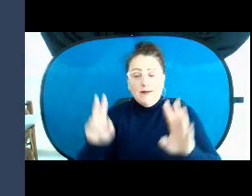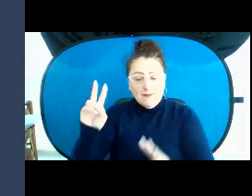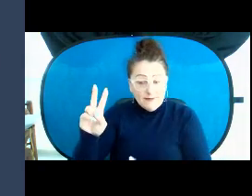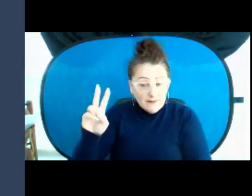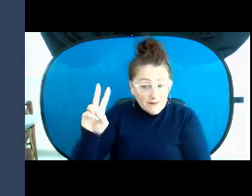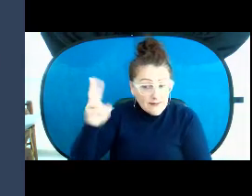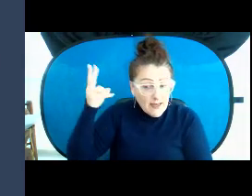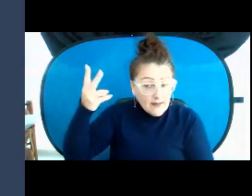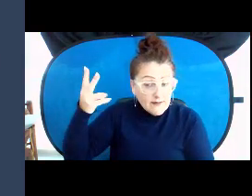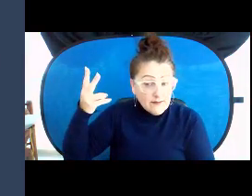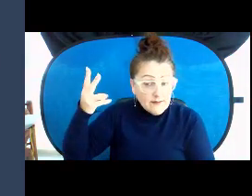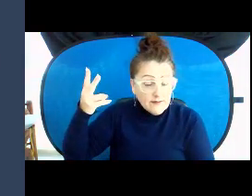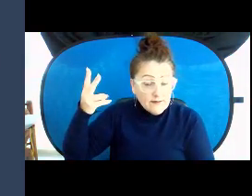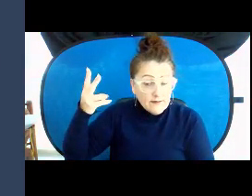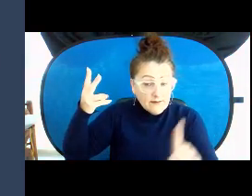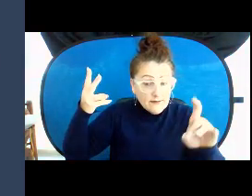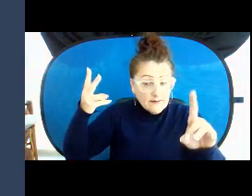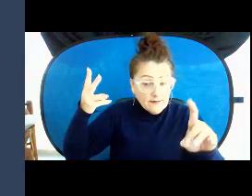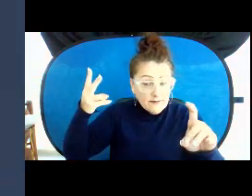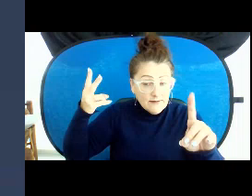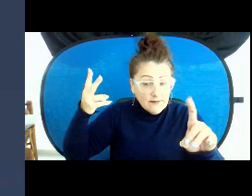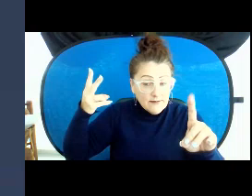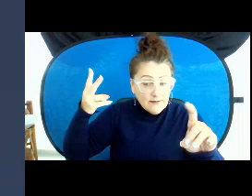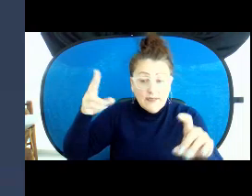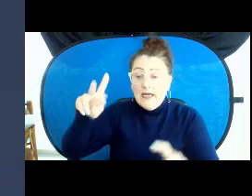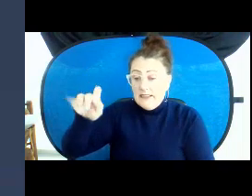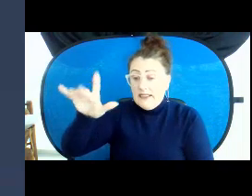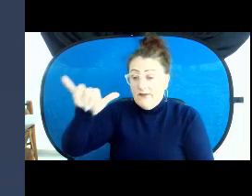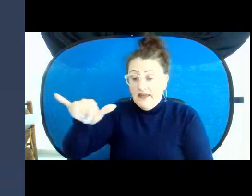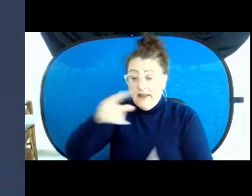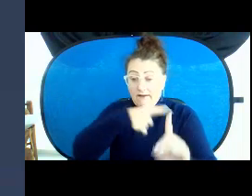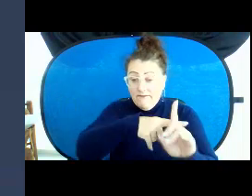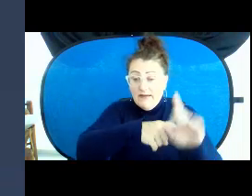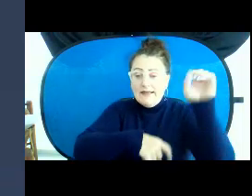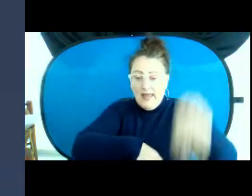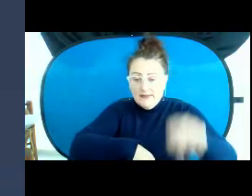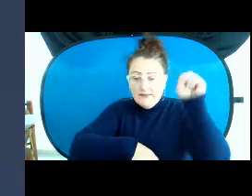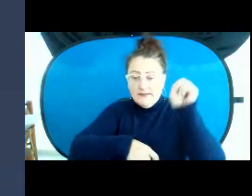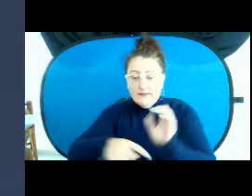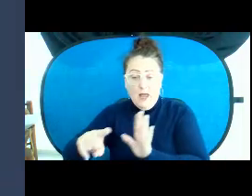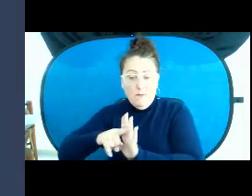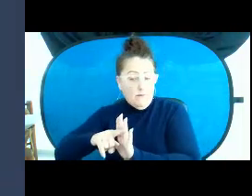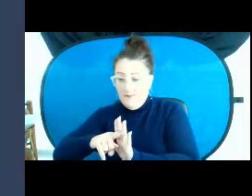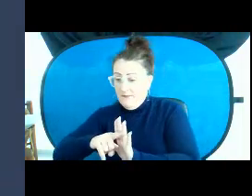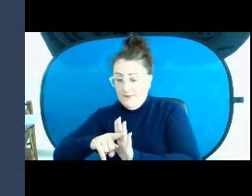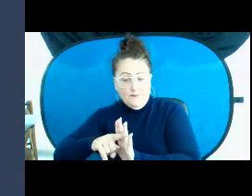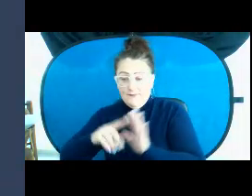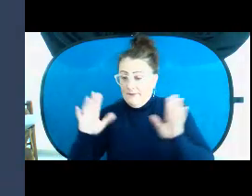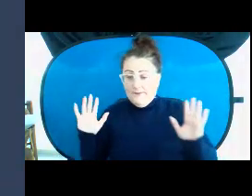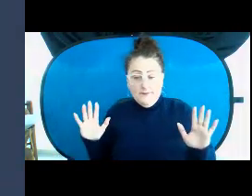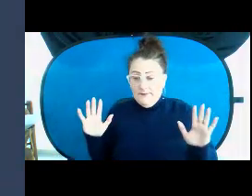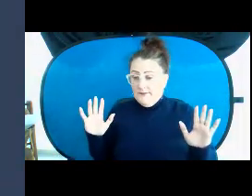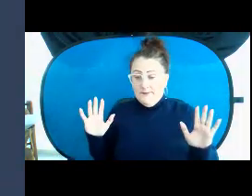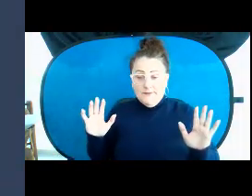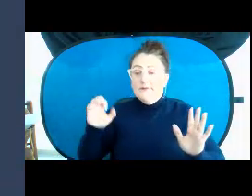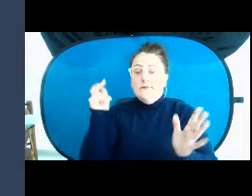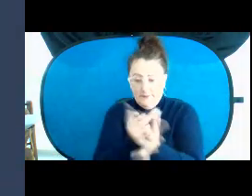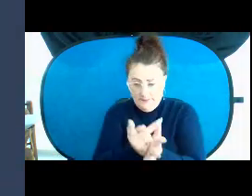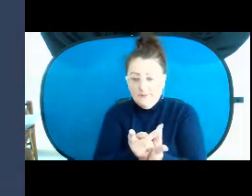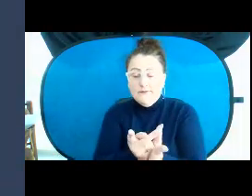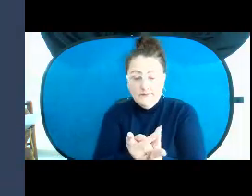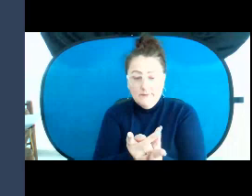second? Seconded by Commissioner Tiffany. All those in favor? Aye. Opposed? Abstentions? Motion is